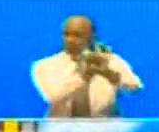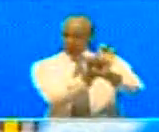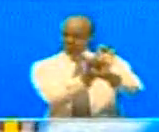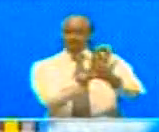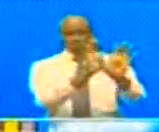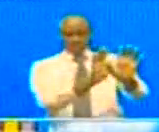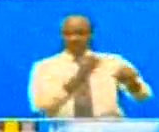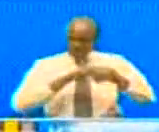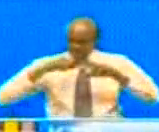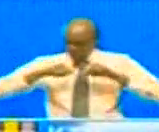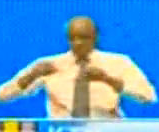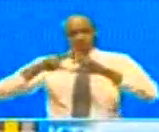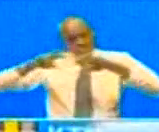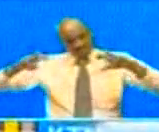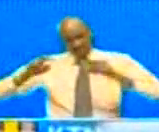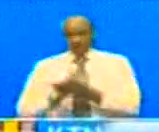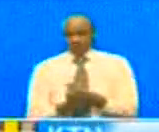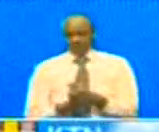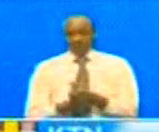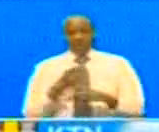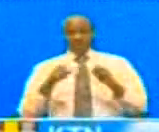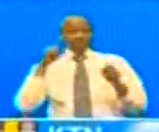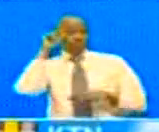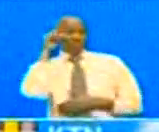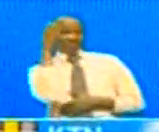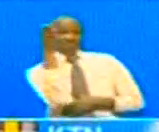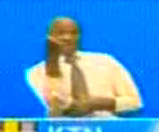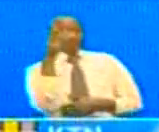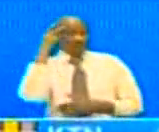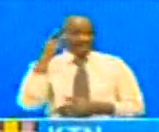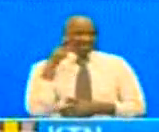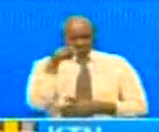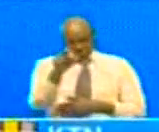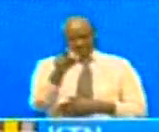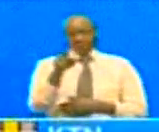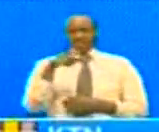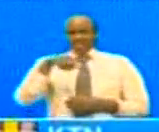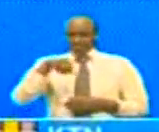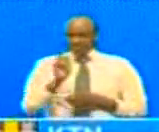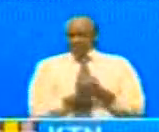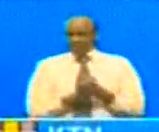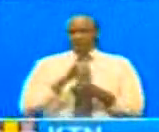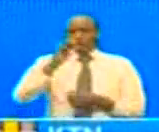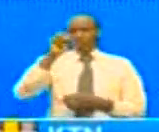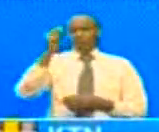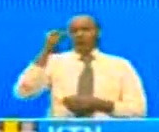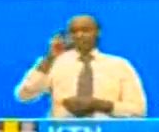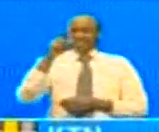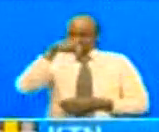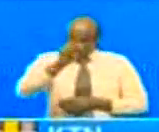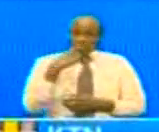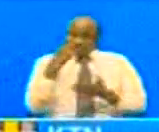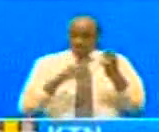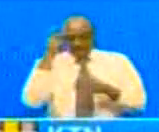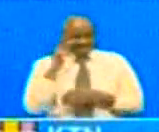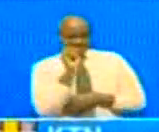until investigations are complete. Meanwhile, in Mombasa, parents of the most wanted terror suspect, Mohammed Abubakar Mohammed, came out